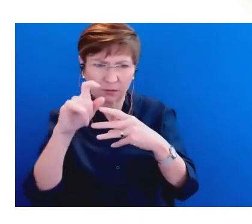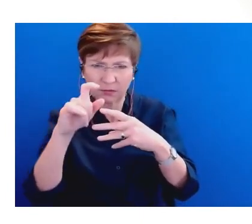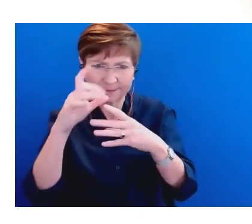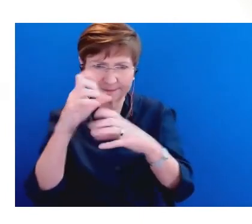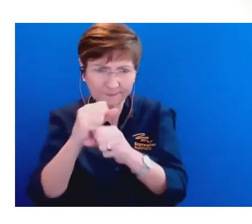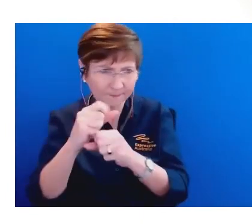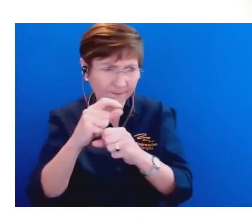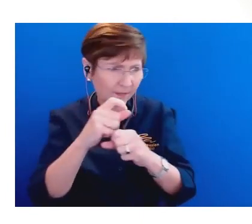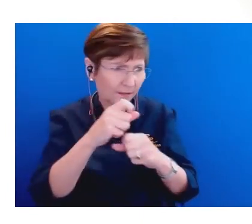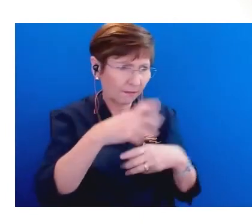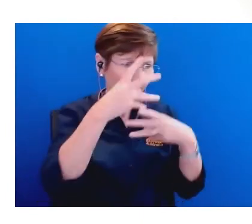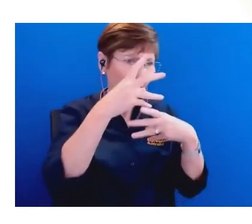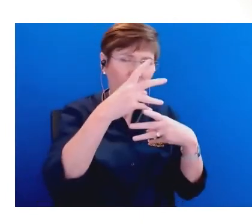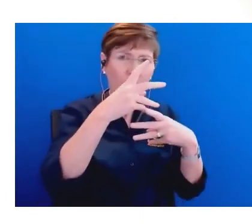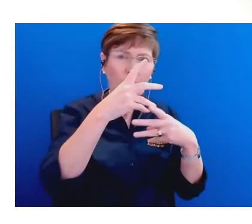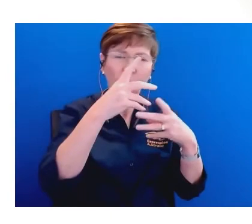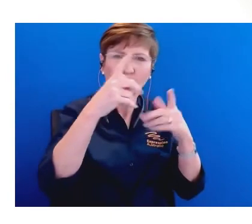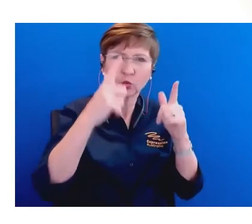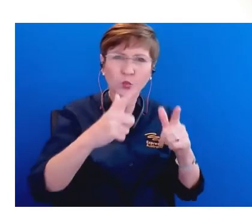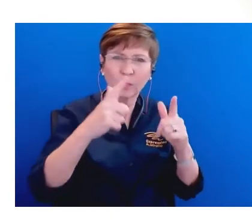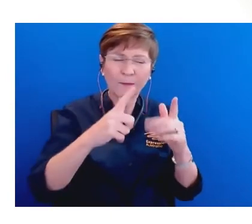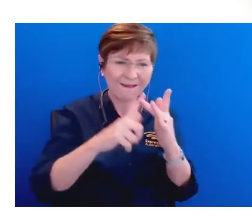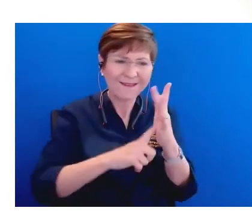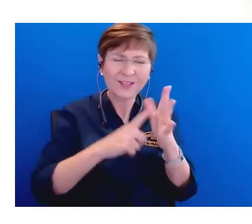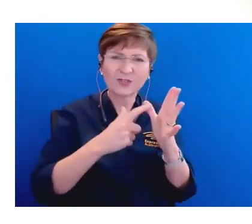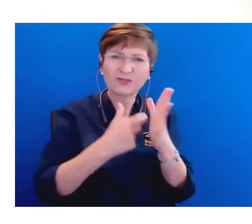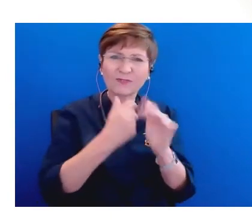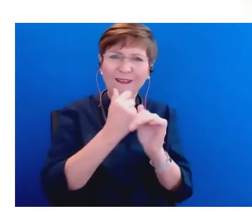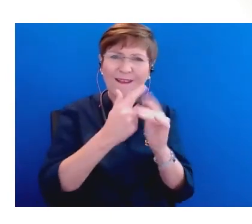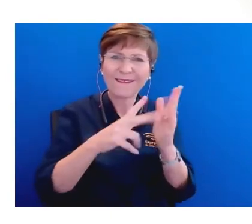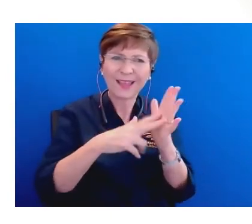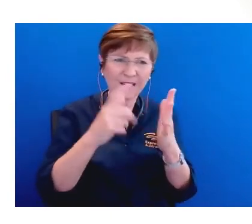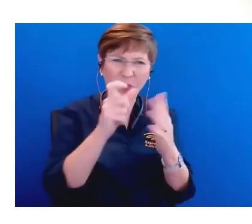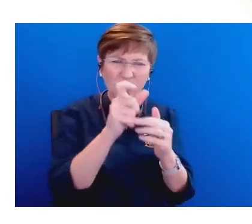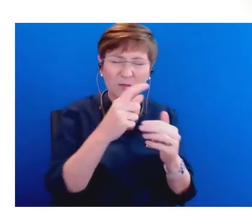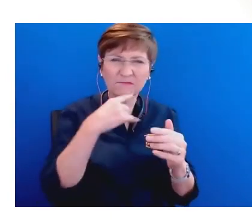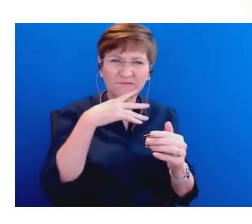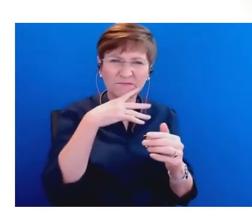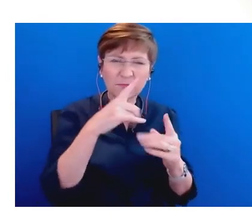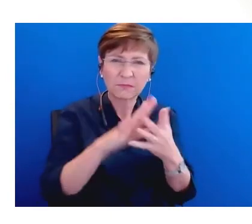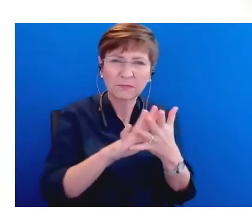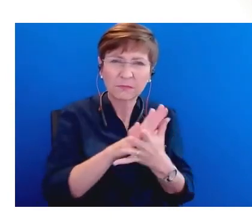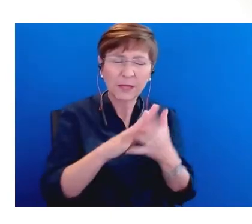Inconsistent presentation of price, so it was difficult to understand how much something would cost.